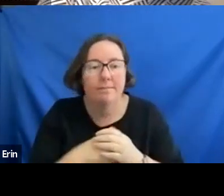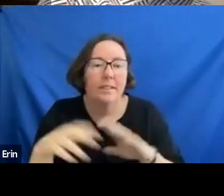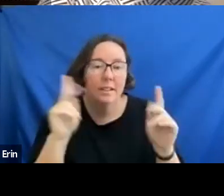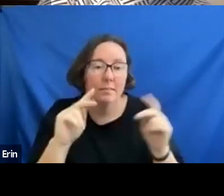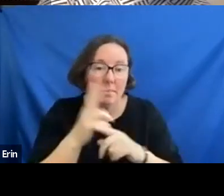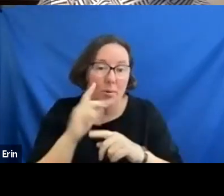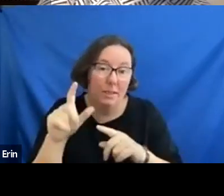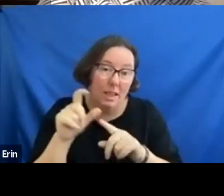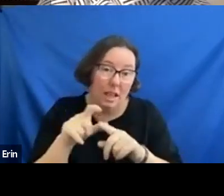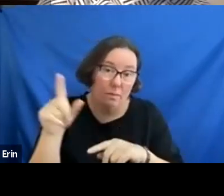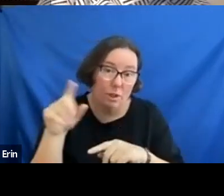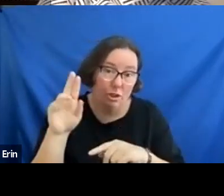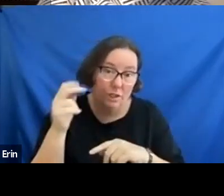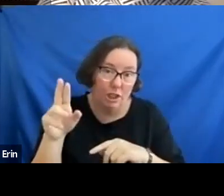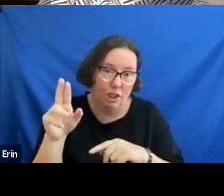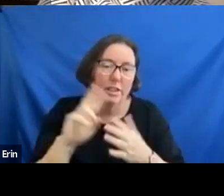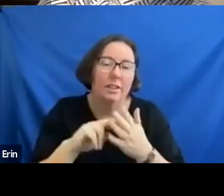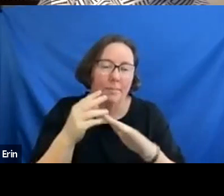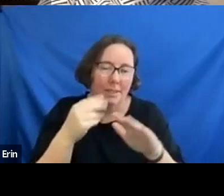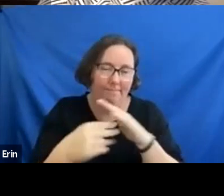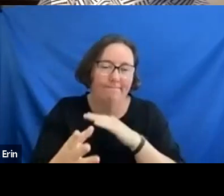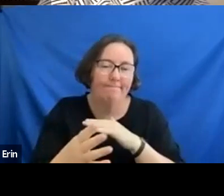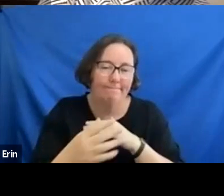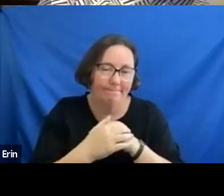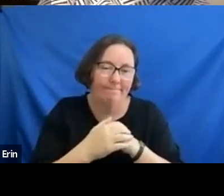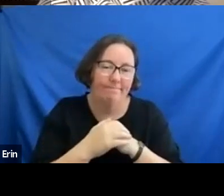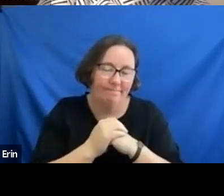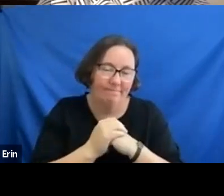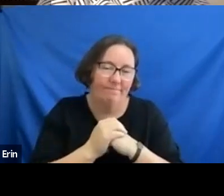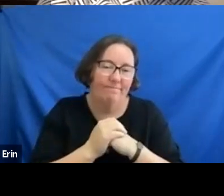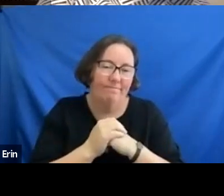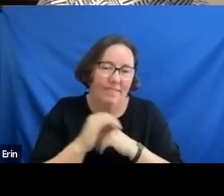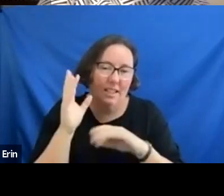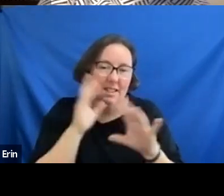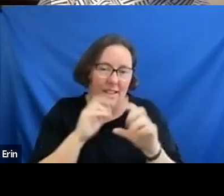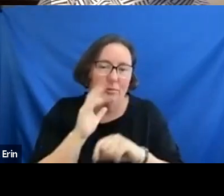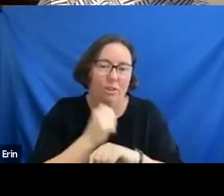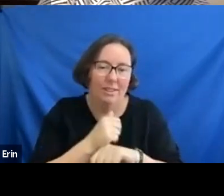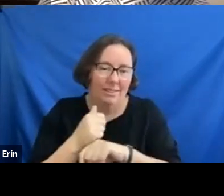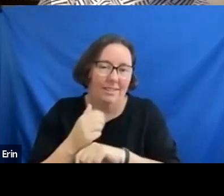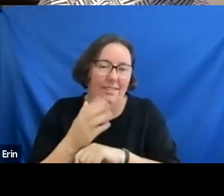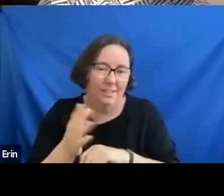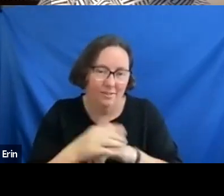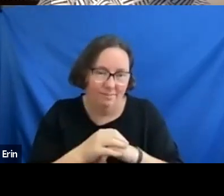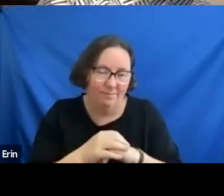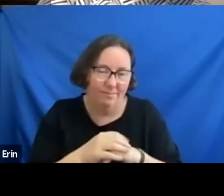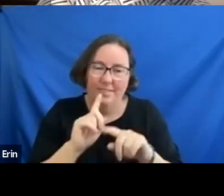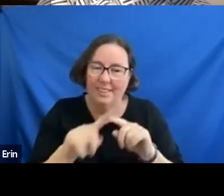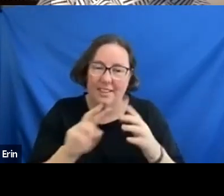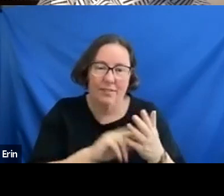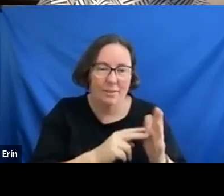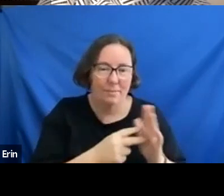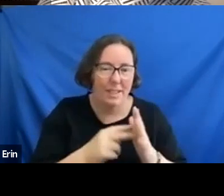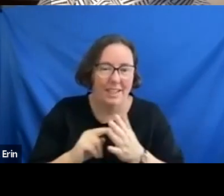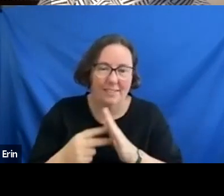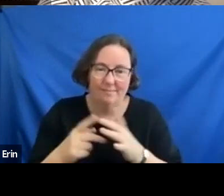that word rigor, that there are both of these terms, both of these implicit meanings of this